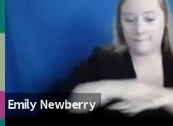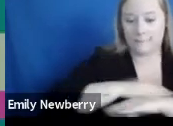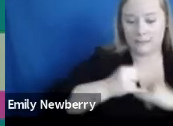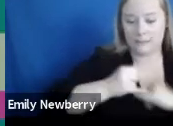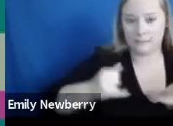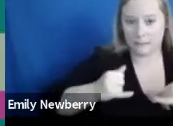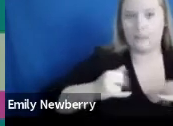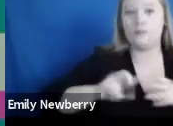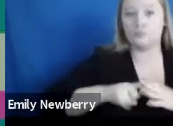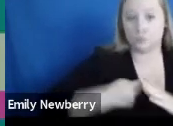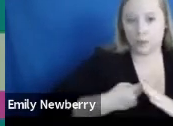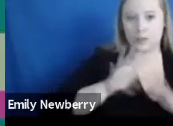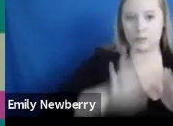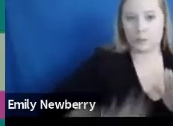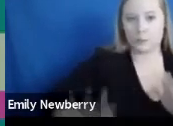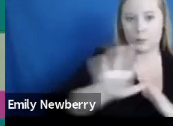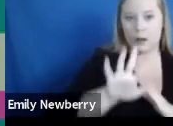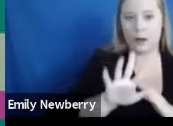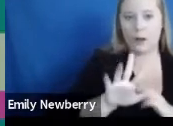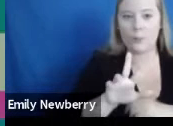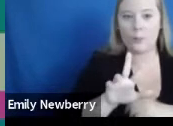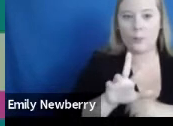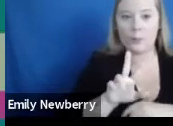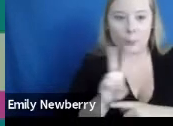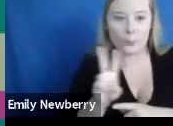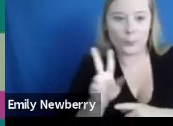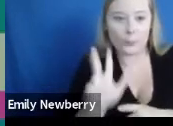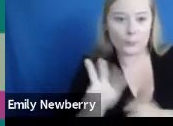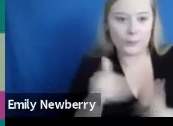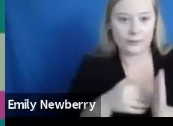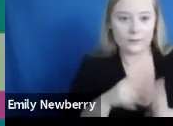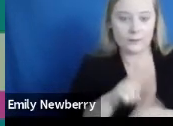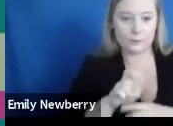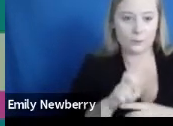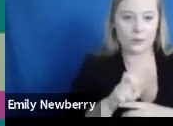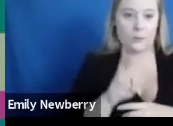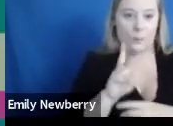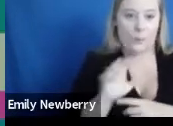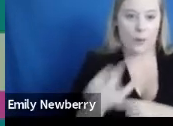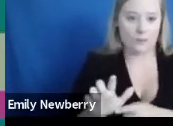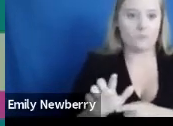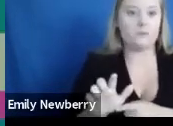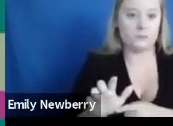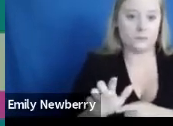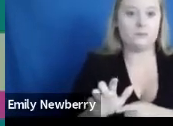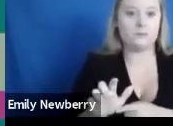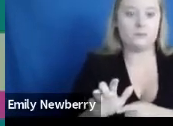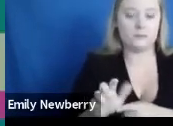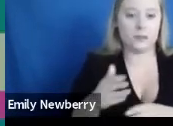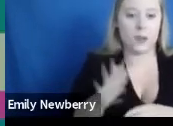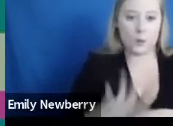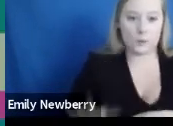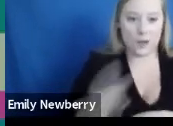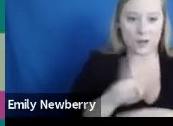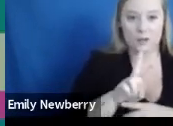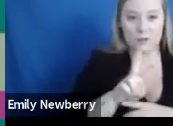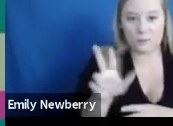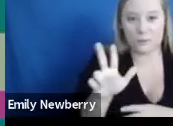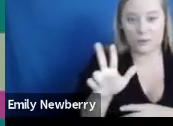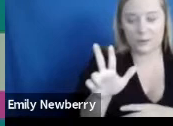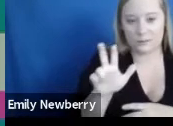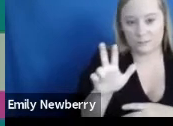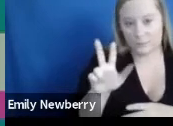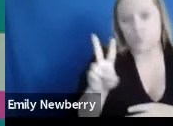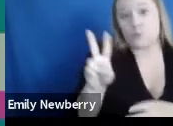about 3,200 new wells in the next 20 years. About 2,300 of those are horizontal wells that